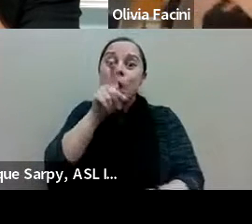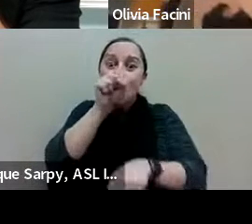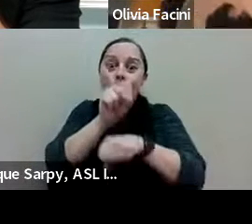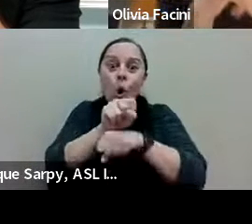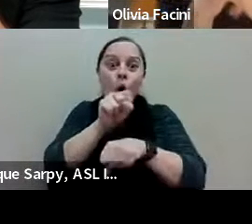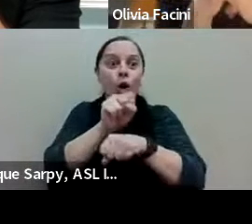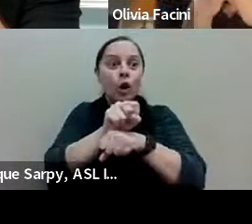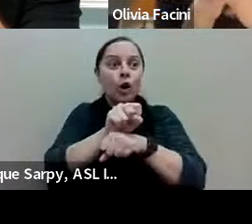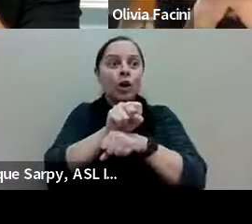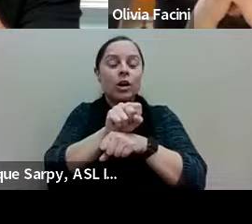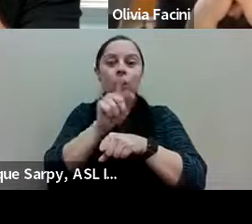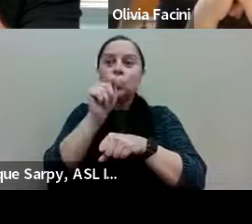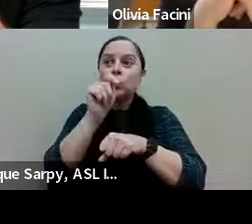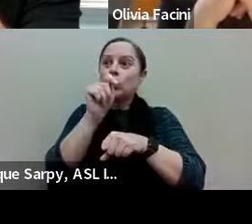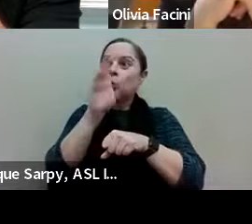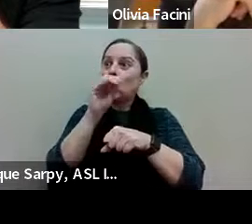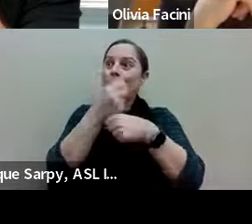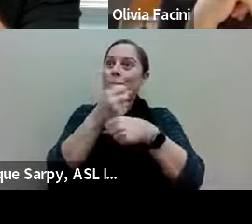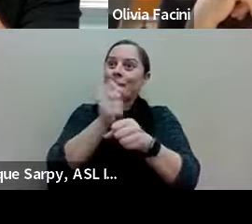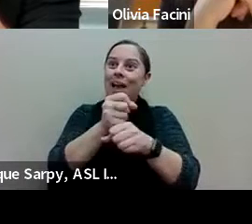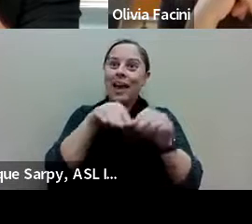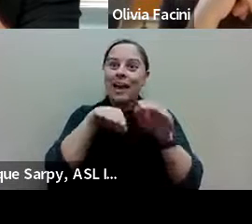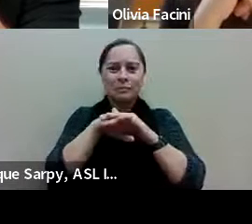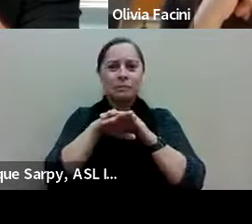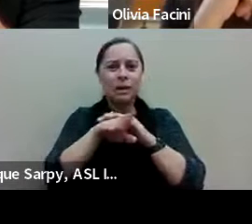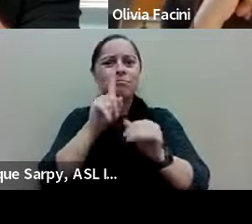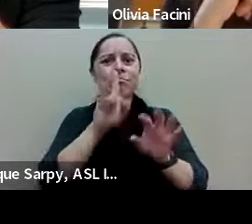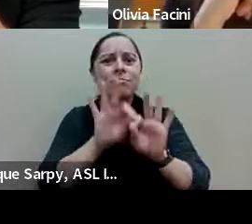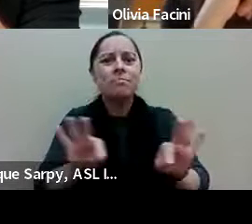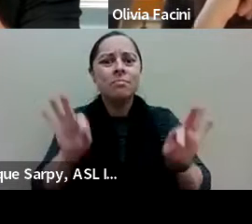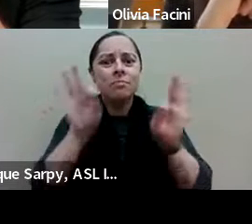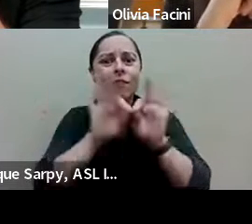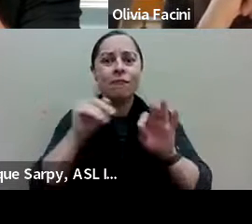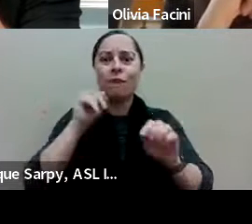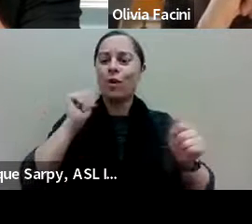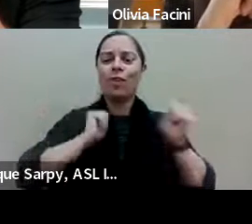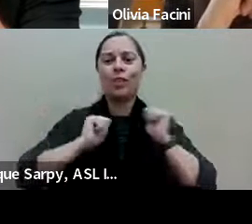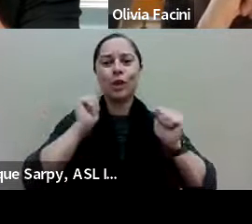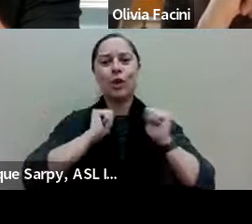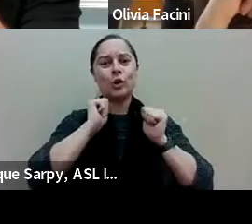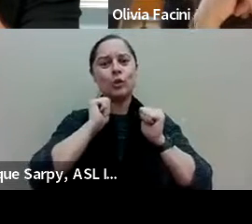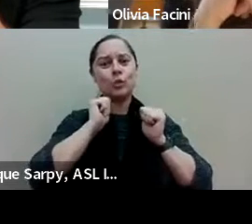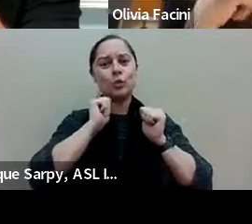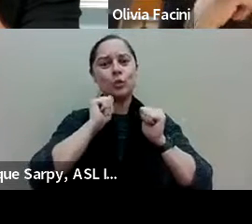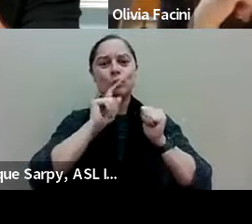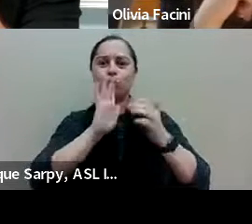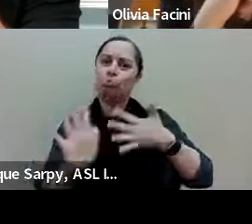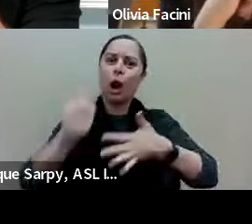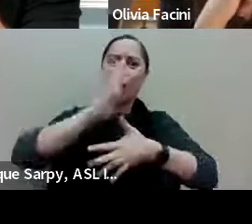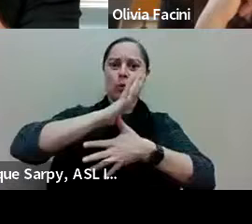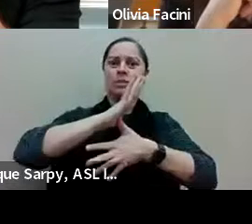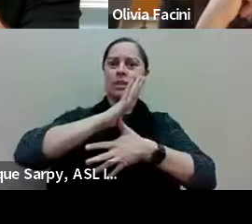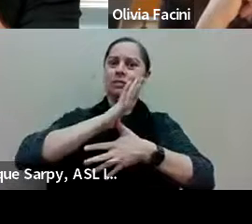making things actually accessible is really important in order for theaters to sort of prioritize that.